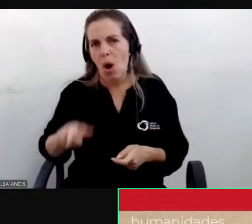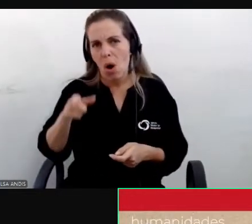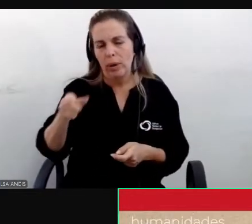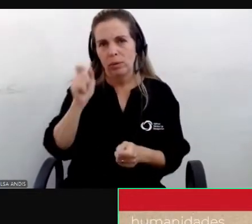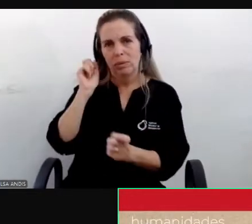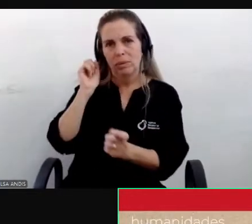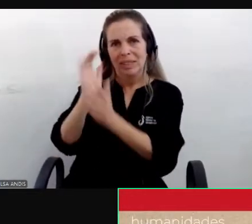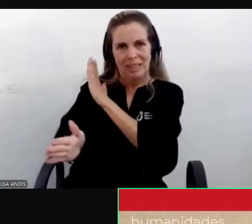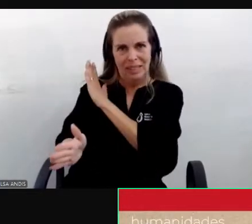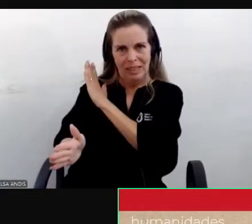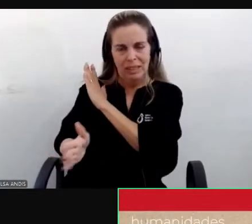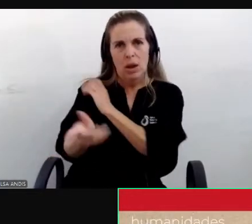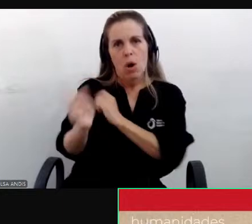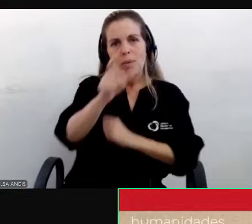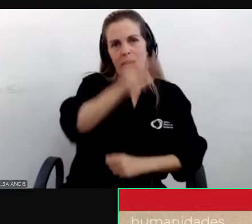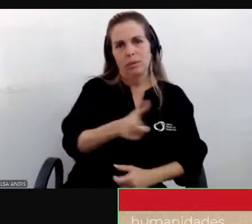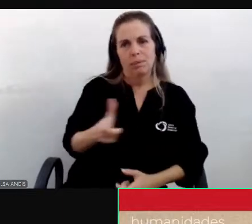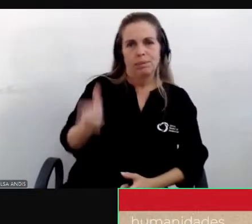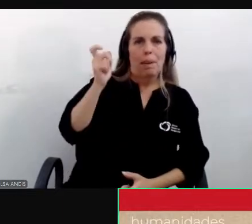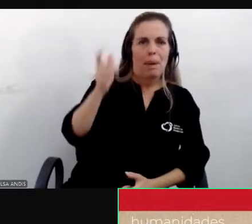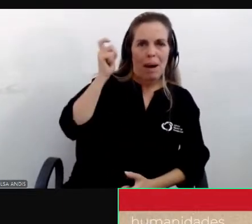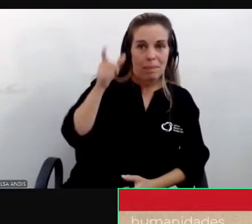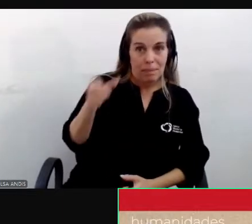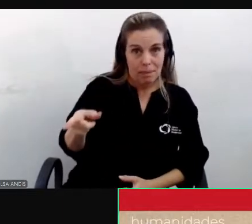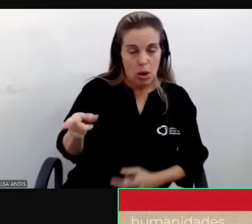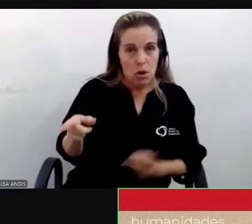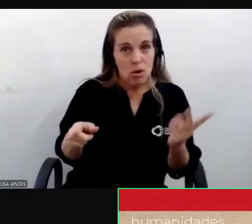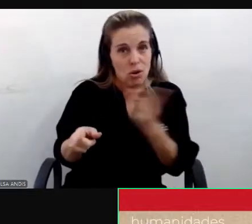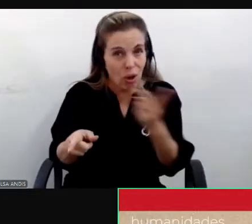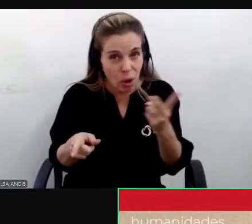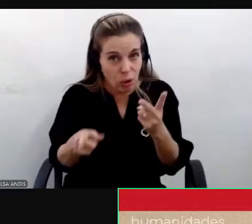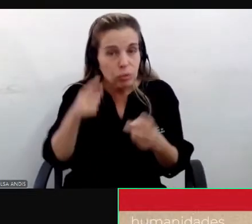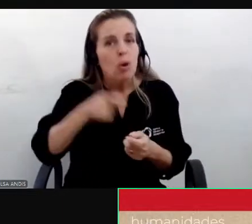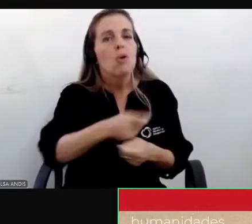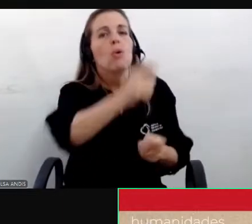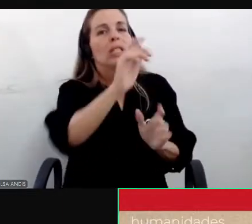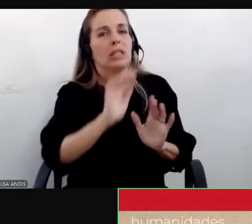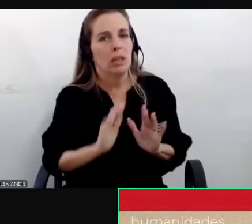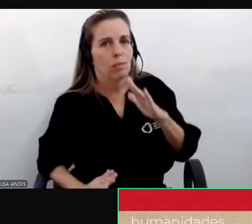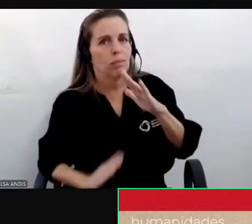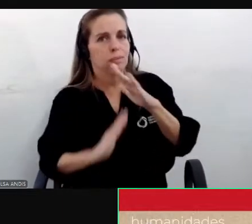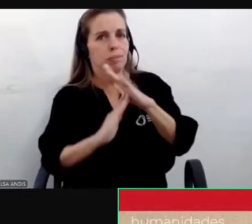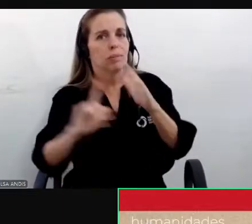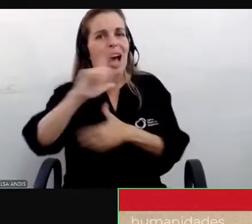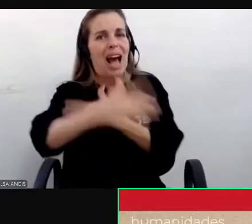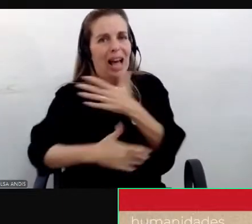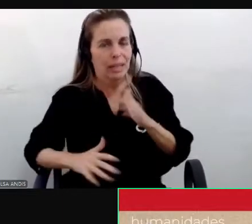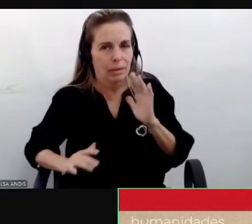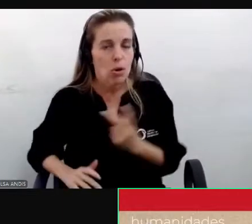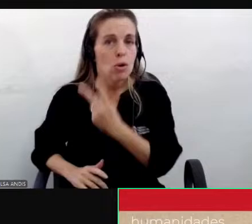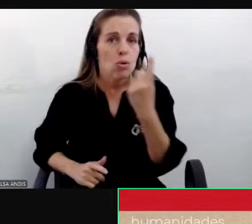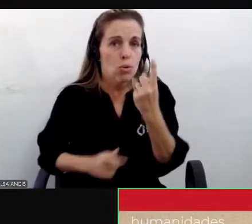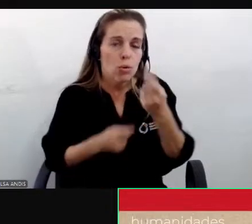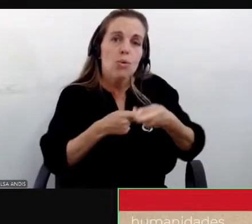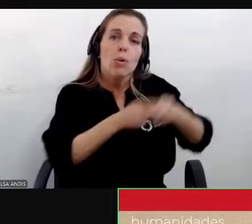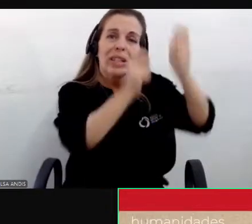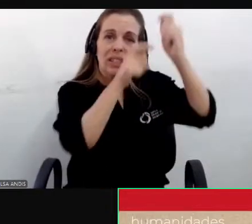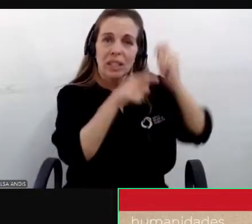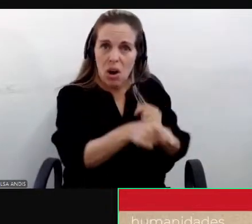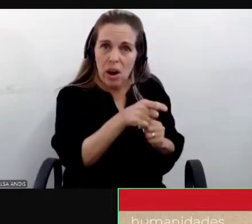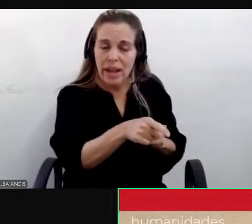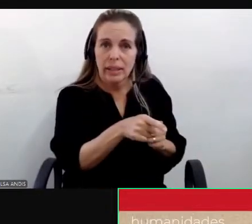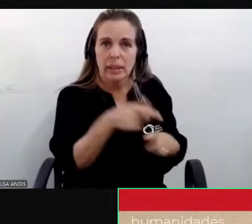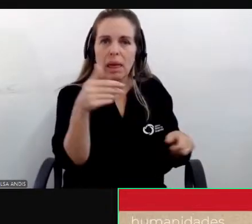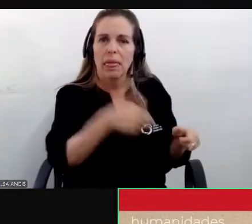were actually leading cases that were brought to the Inter-American Court of Human Rights. And the Hacienda Verde case was a